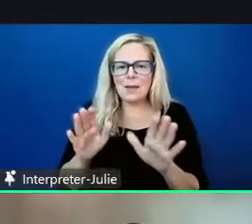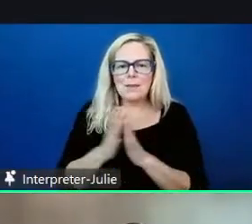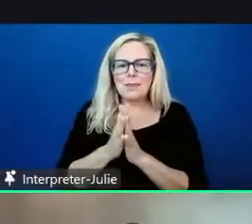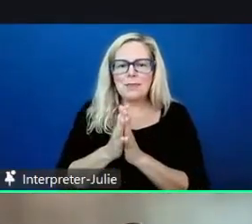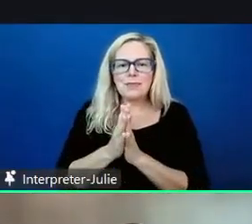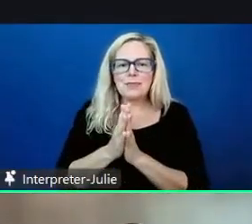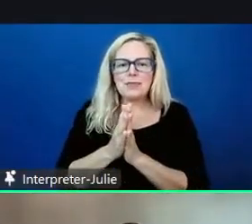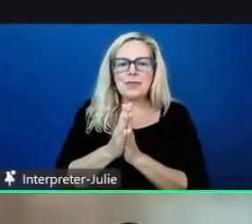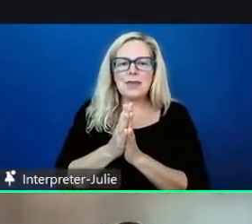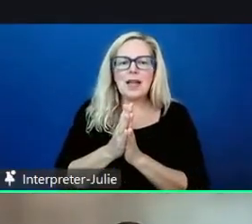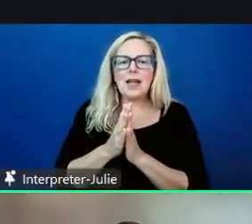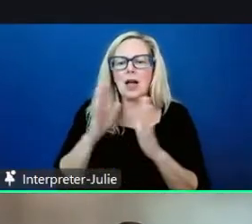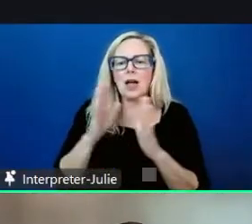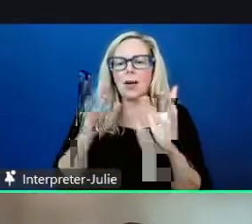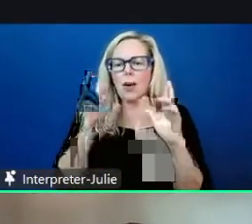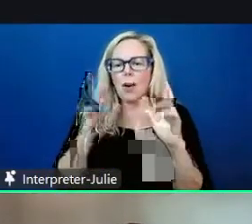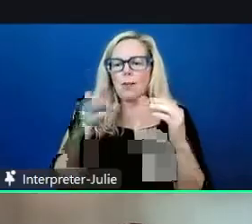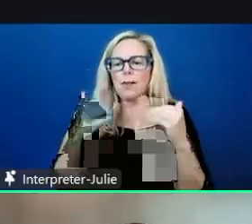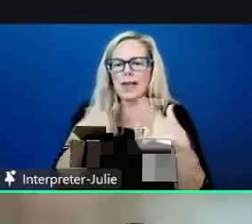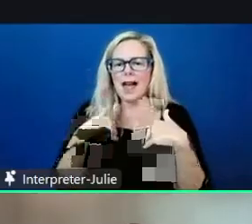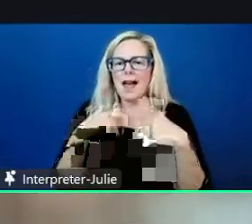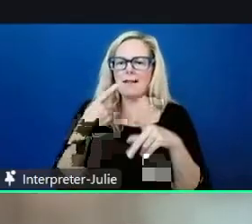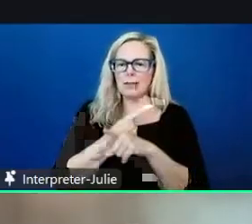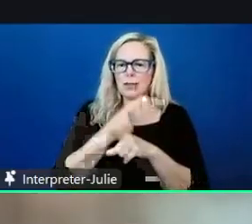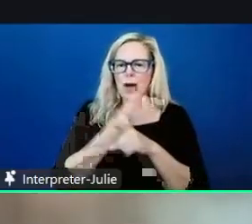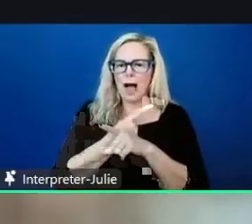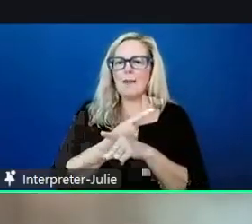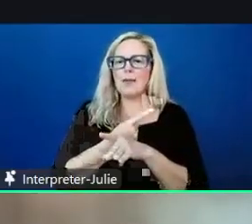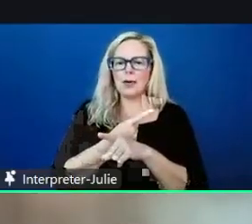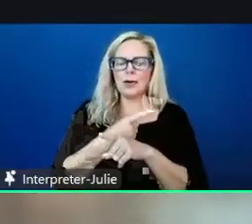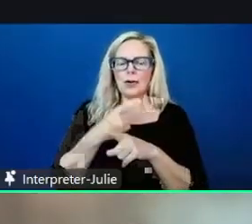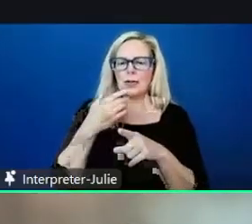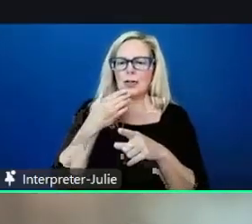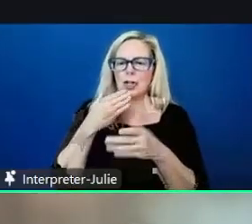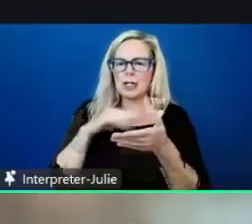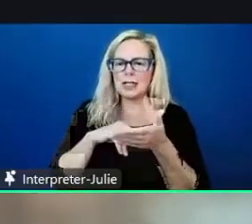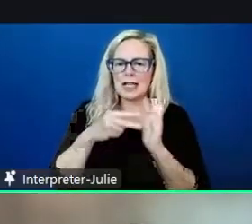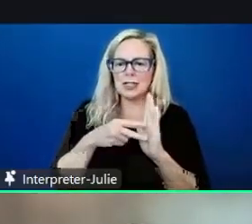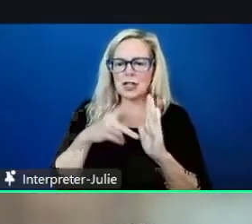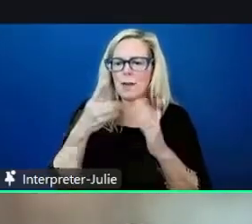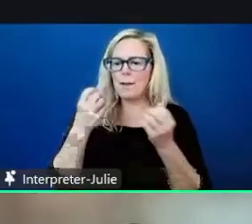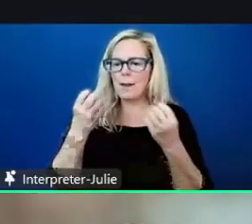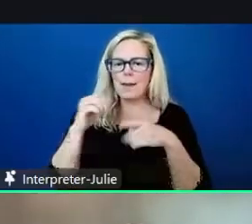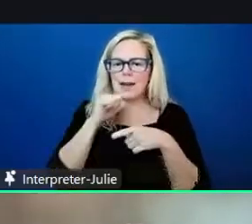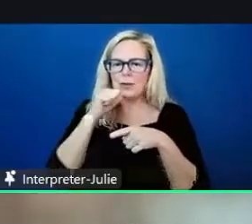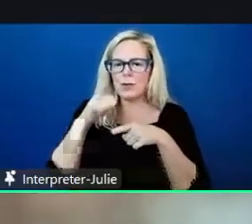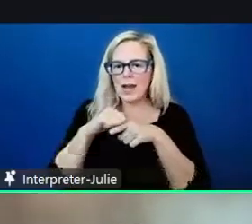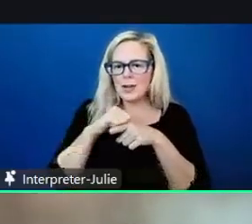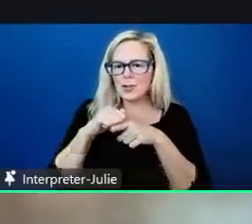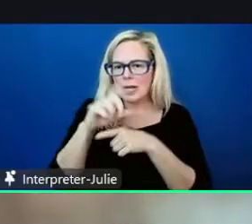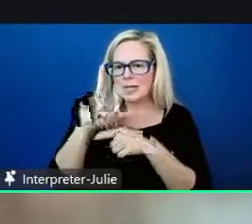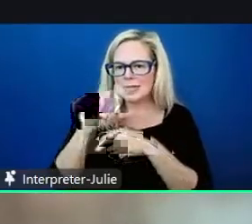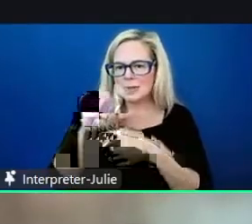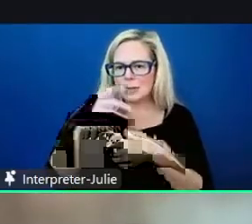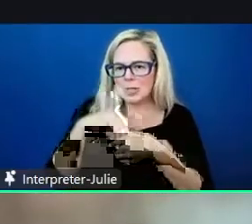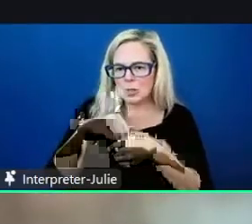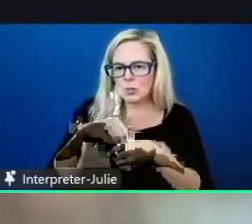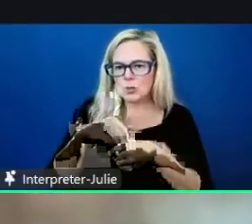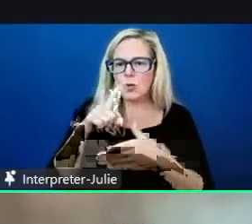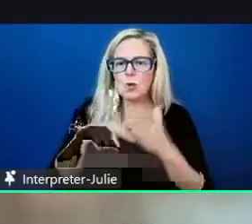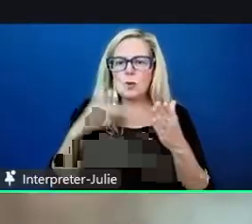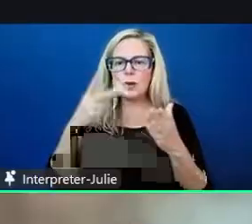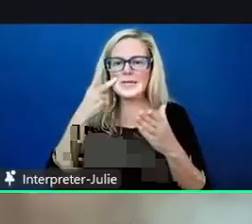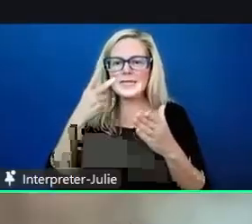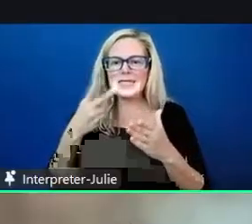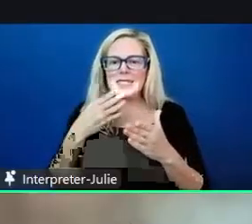to hope that they have proper and good intentions, but many of them were never trained in disability inclusion. So what we're seeing is well-intentioned